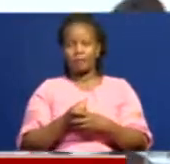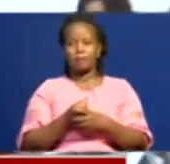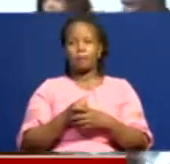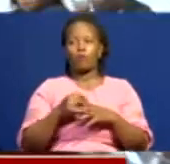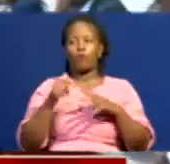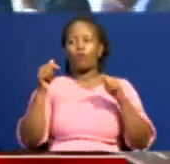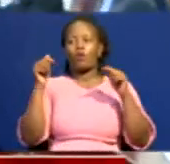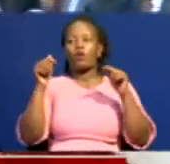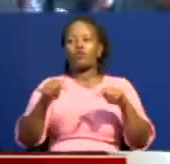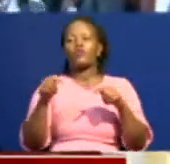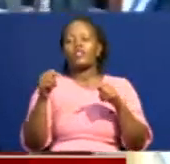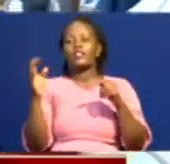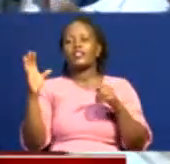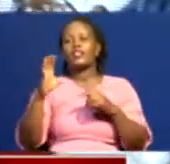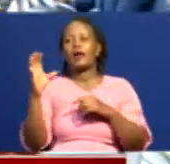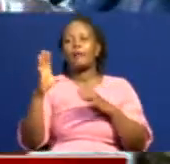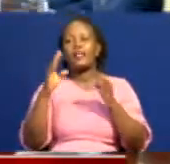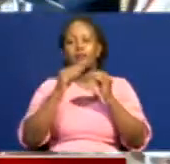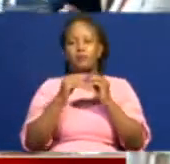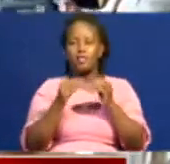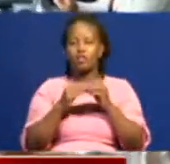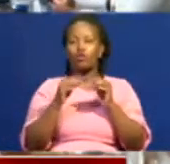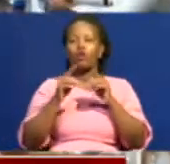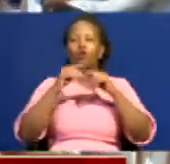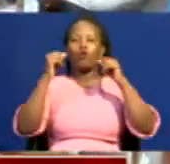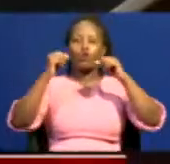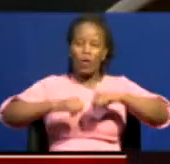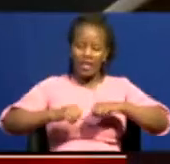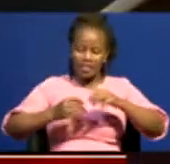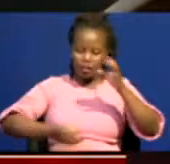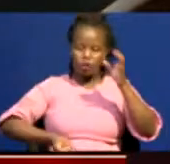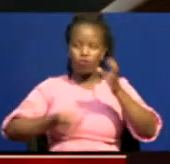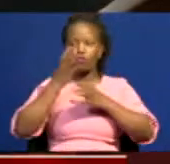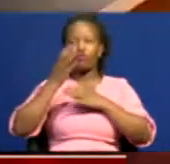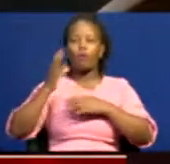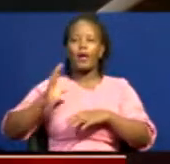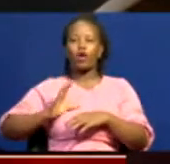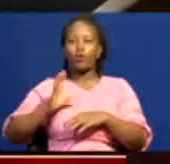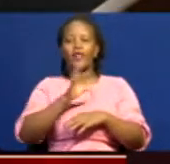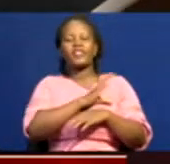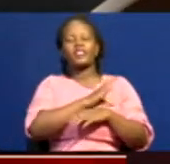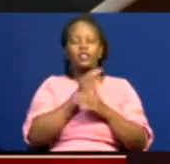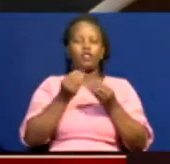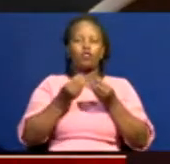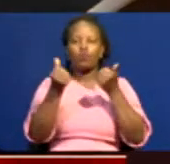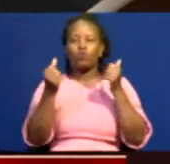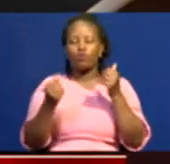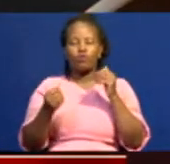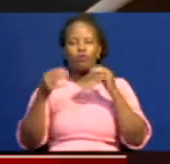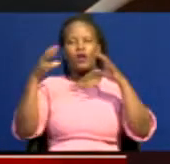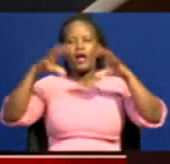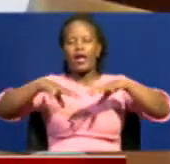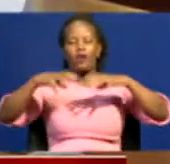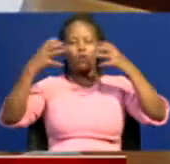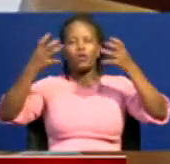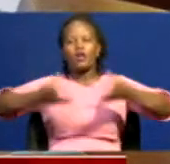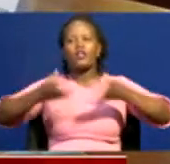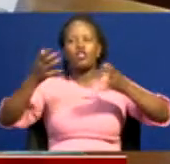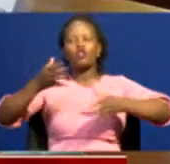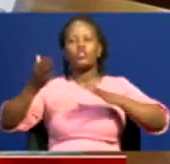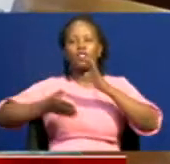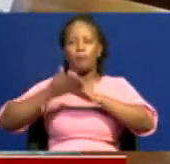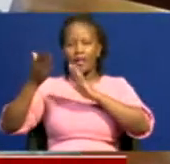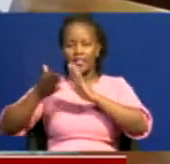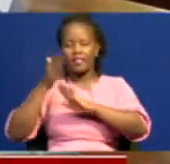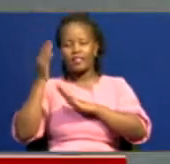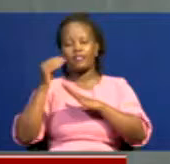Today's cabinet meeting also resolved to form an ad hoc committee to respond to El Nino emergencies under the leadership of Deputy President